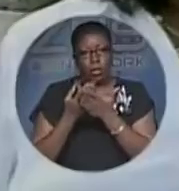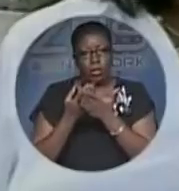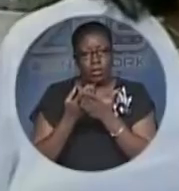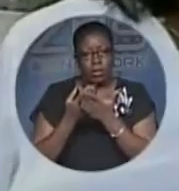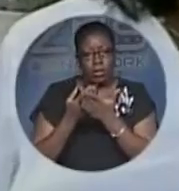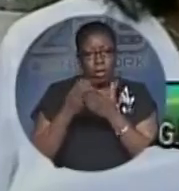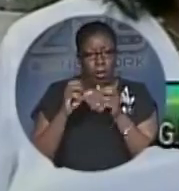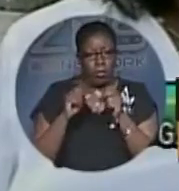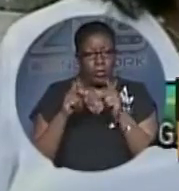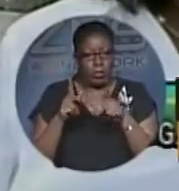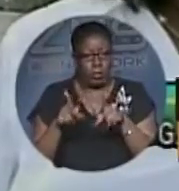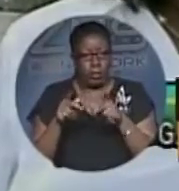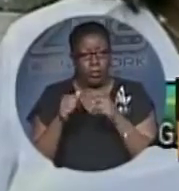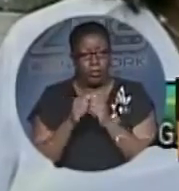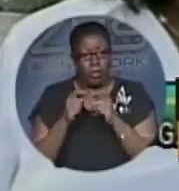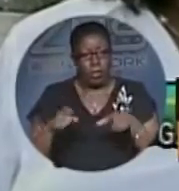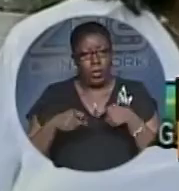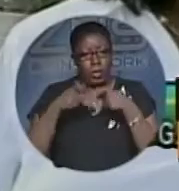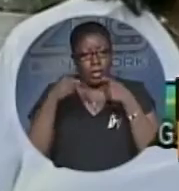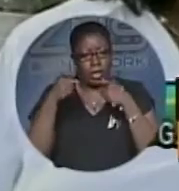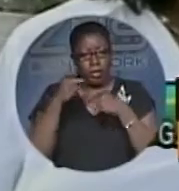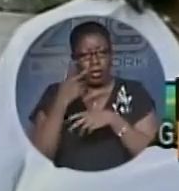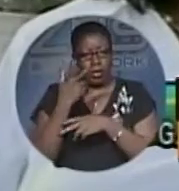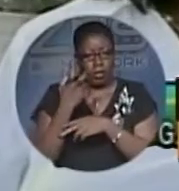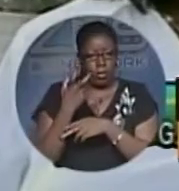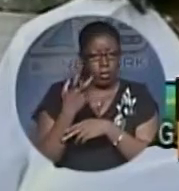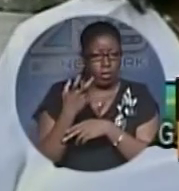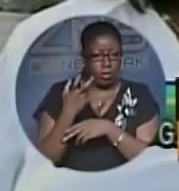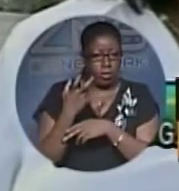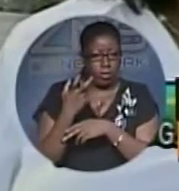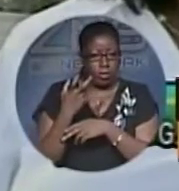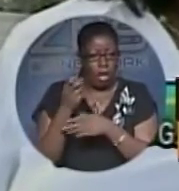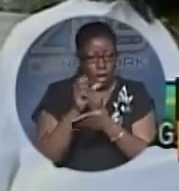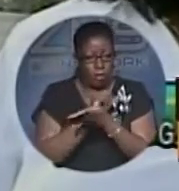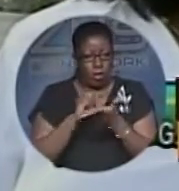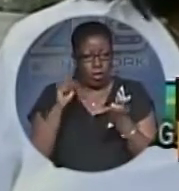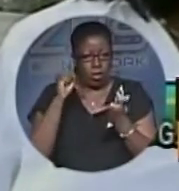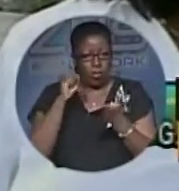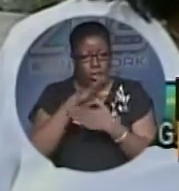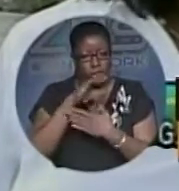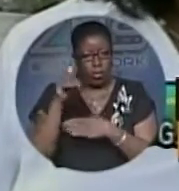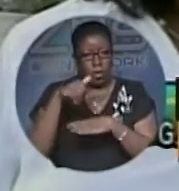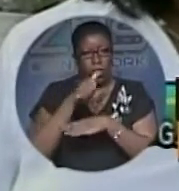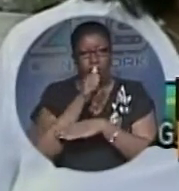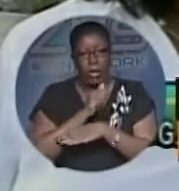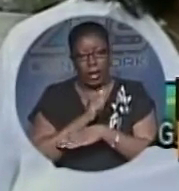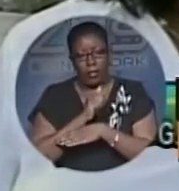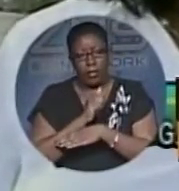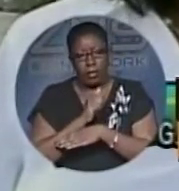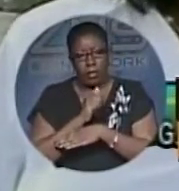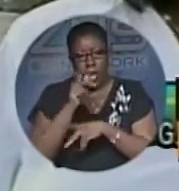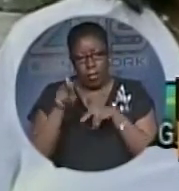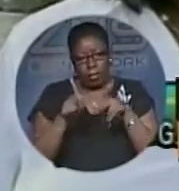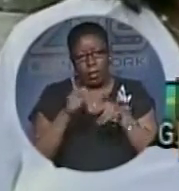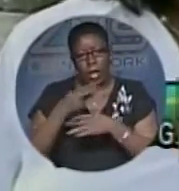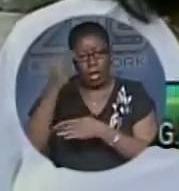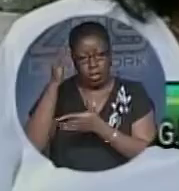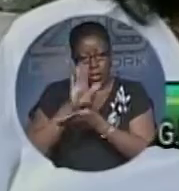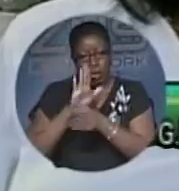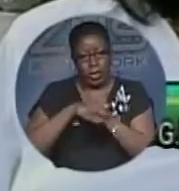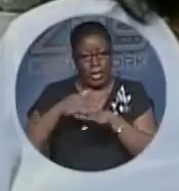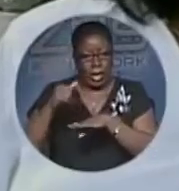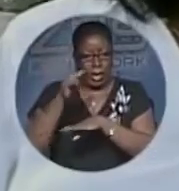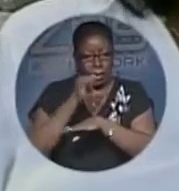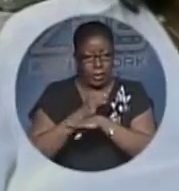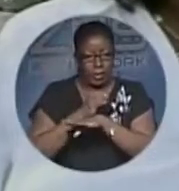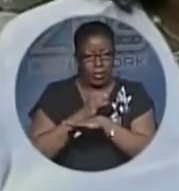out 14 scholarships, and all of them are to children in the private high schools on the island. And of course, this is